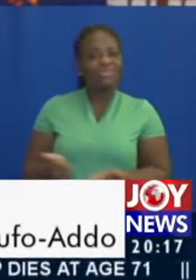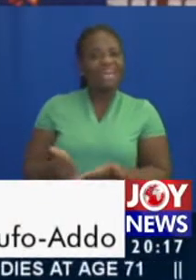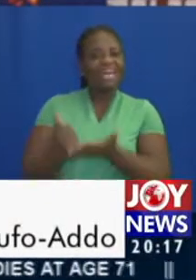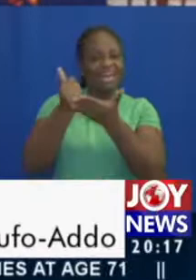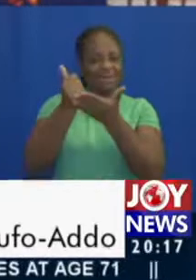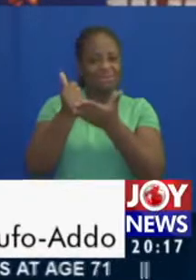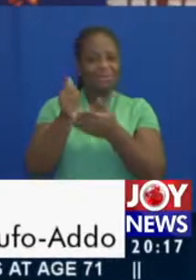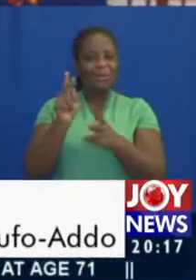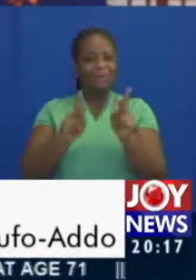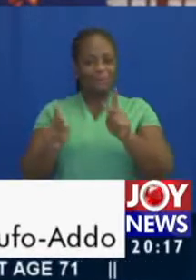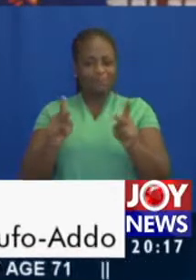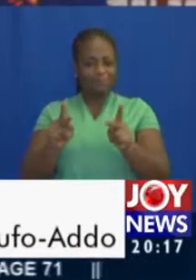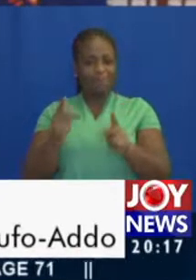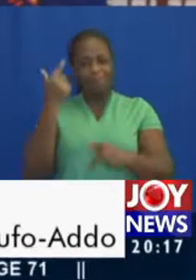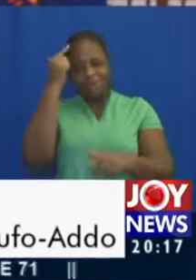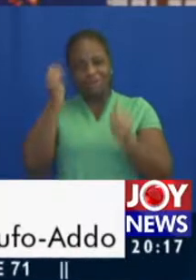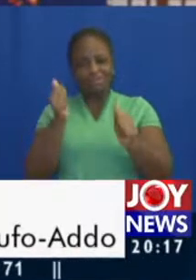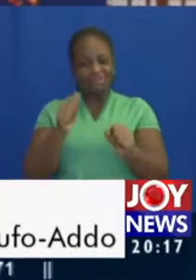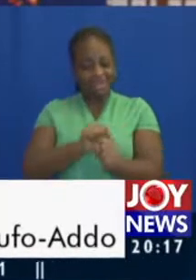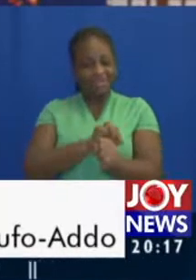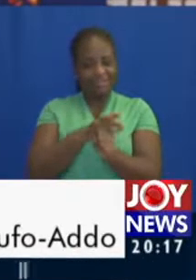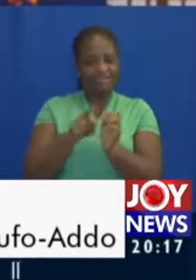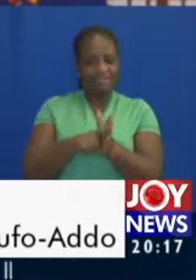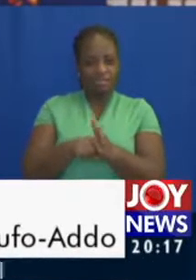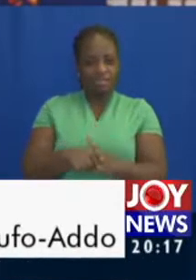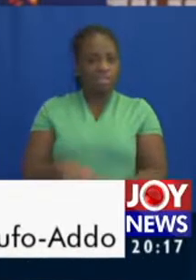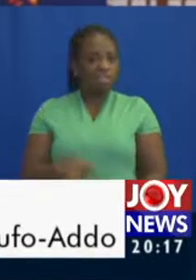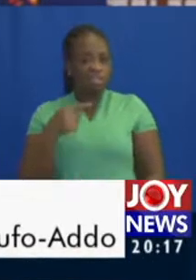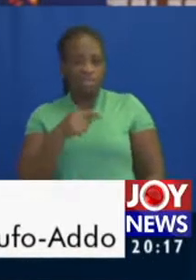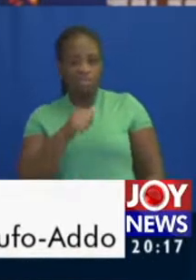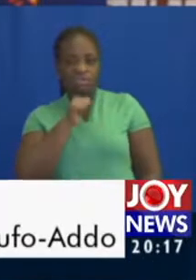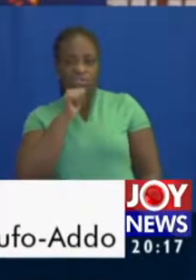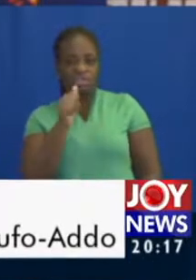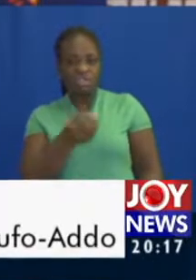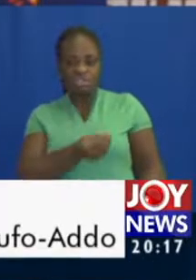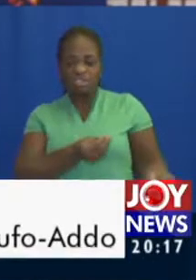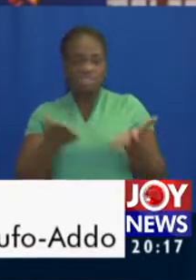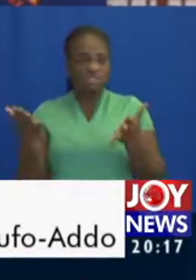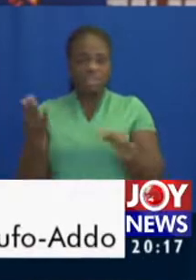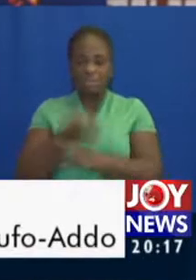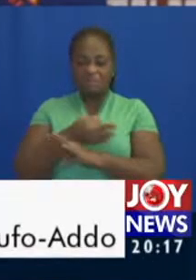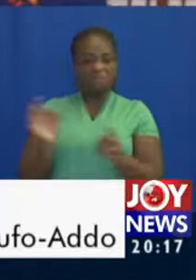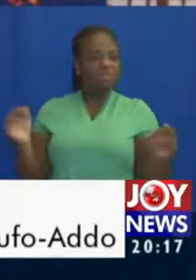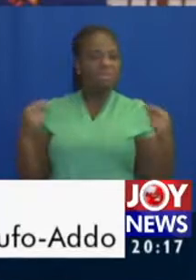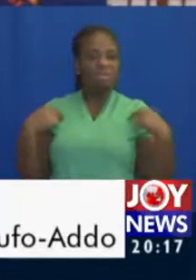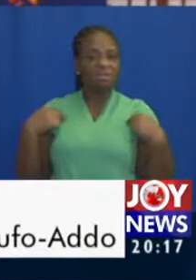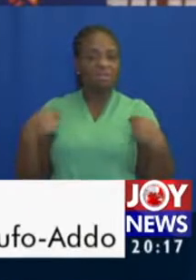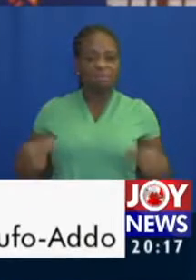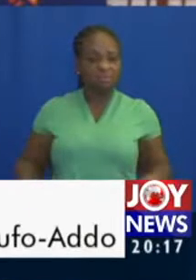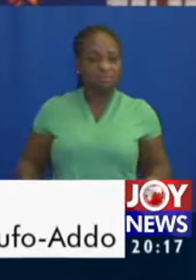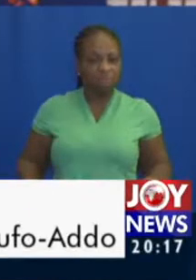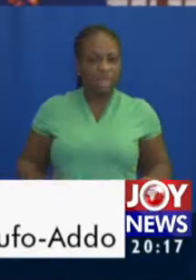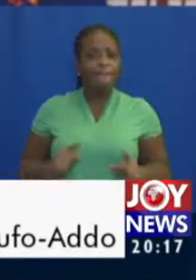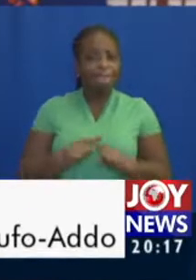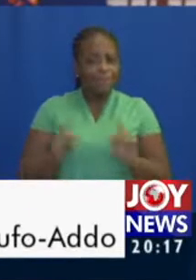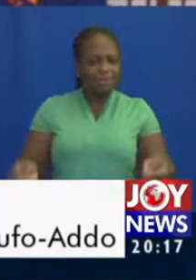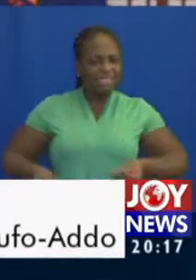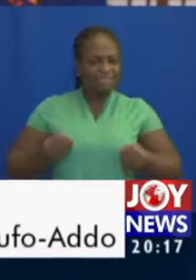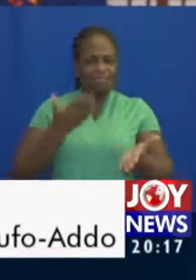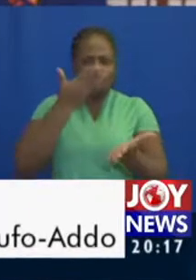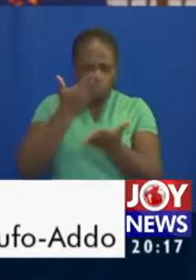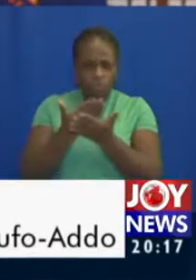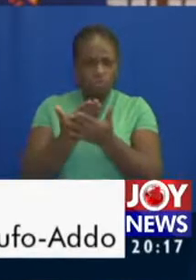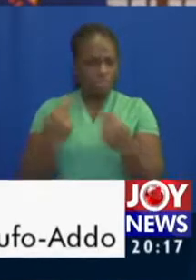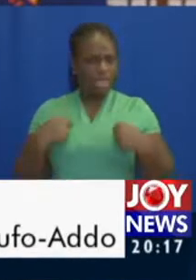pandemic. We are not providing freebies. We're providing critical help to